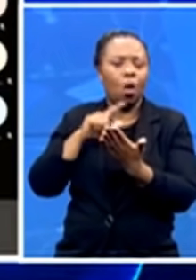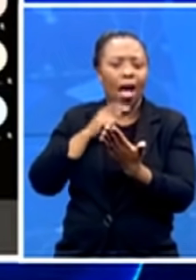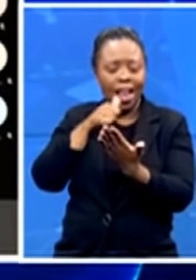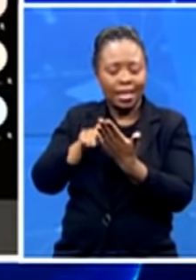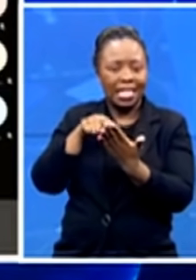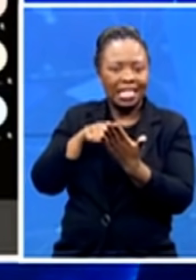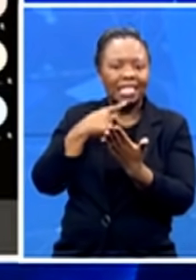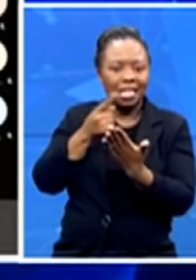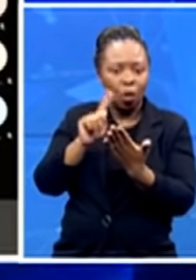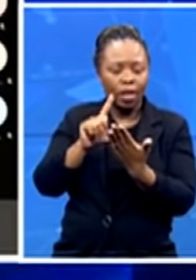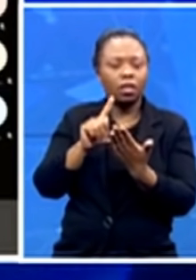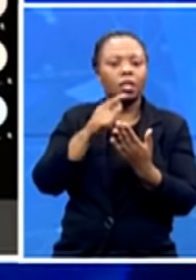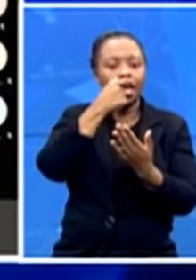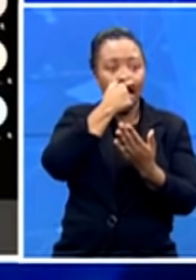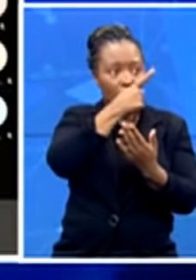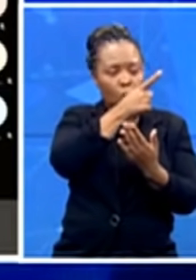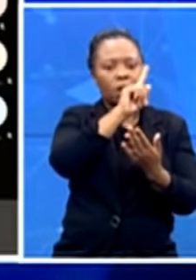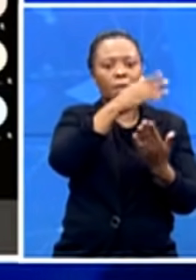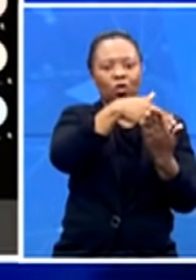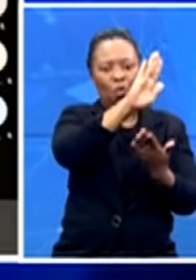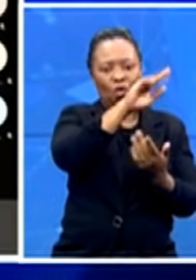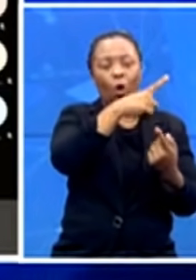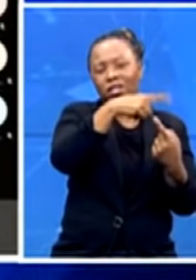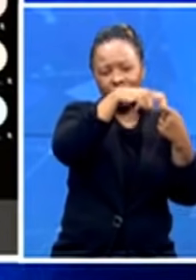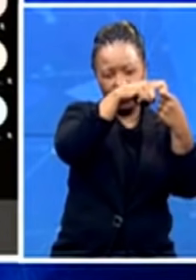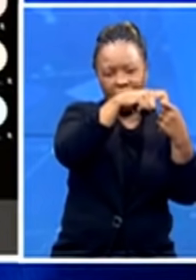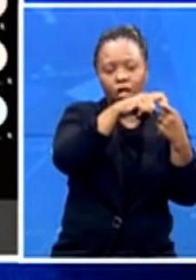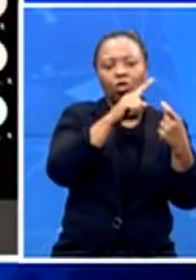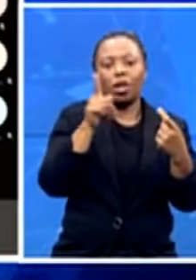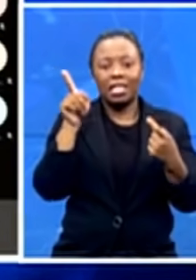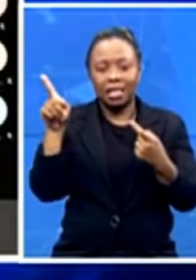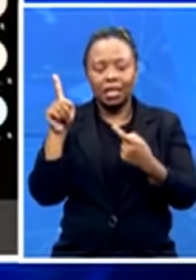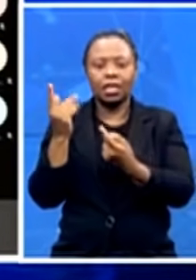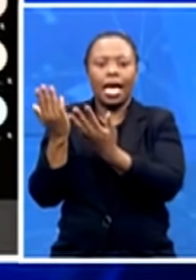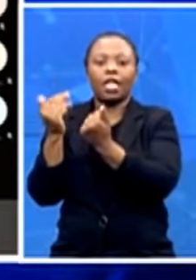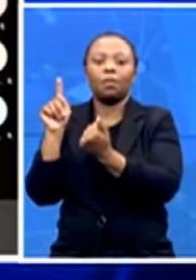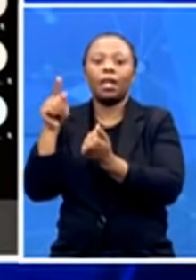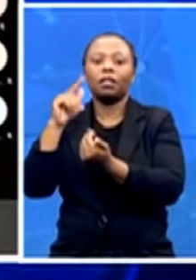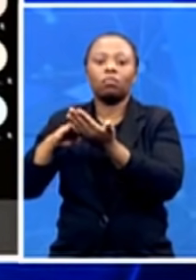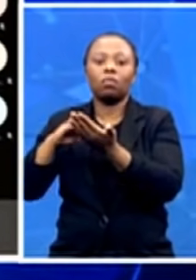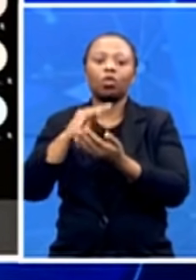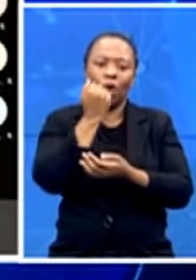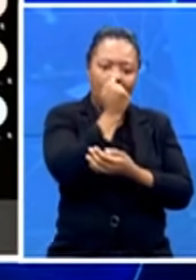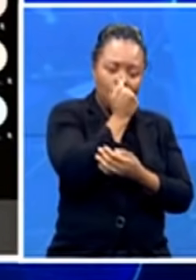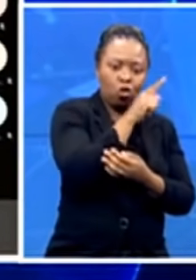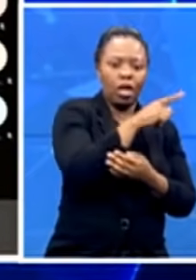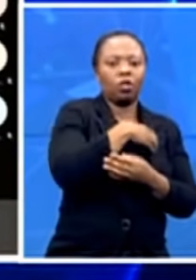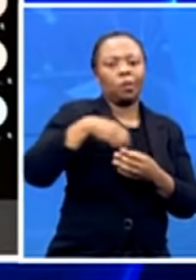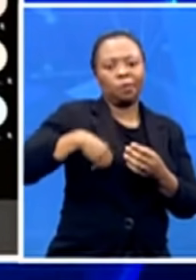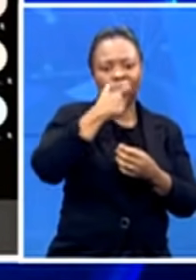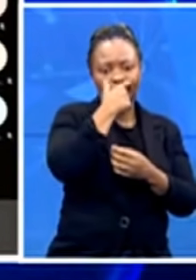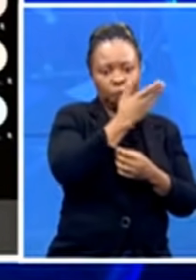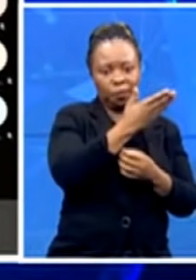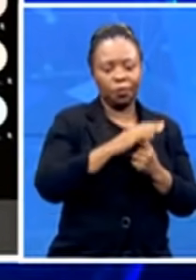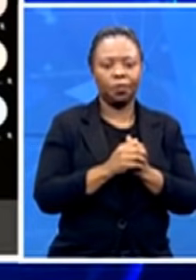it. On the 12th of May, the Deputy Secretary General addressed a letter to Mr. Magashule, calling upon him to publicly